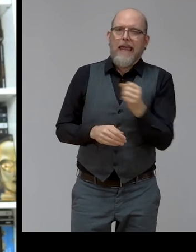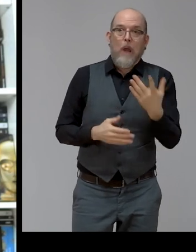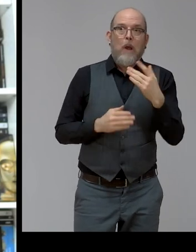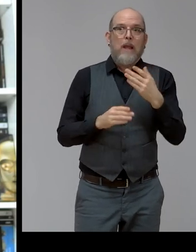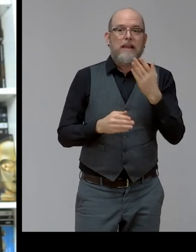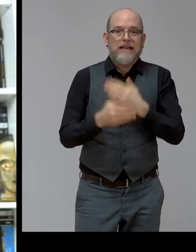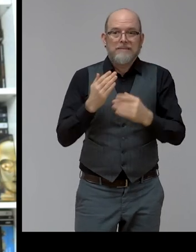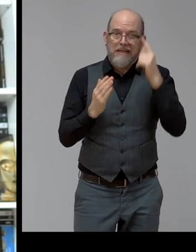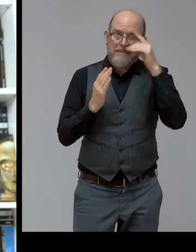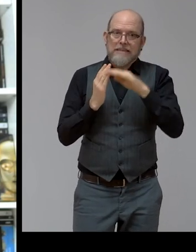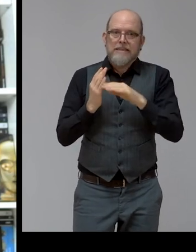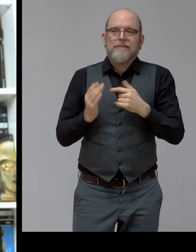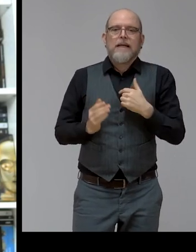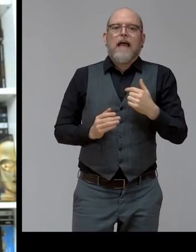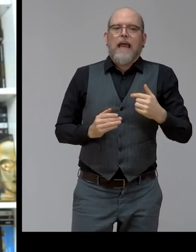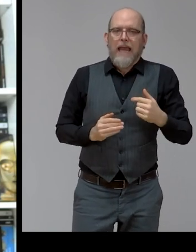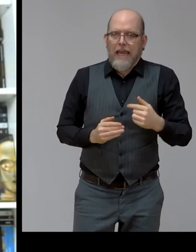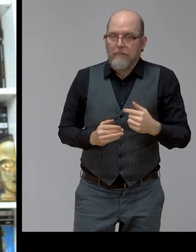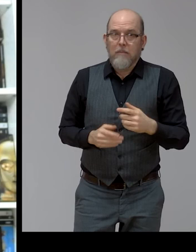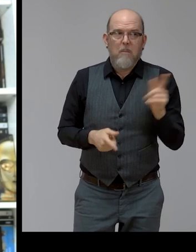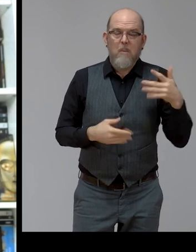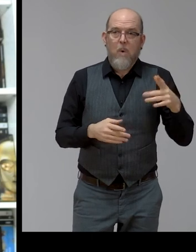just afraid to do something wrong.